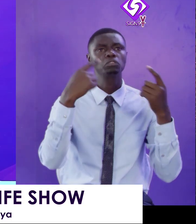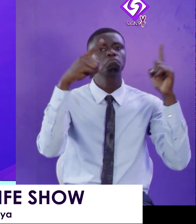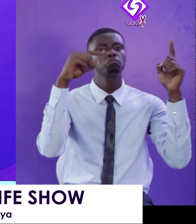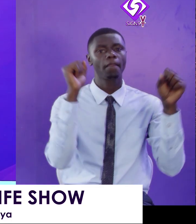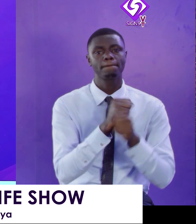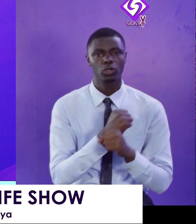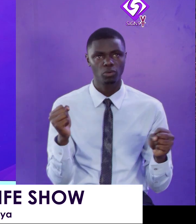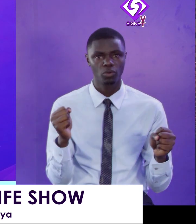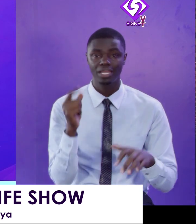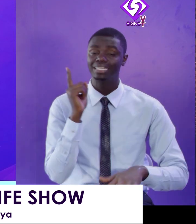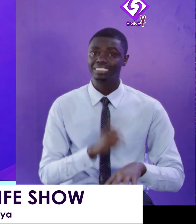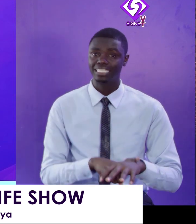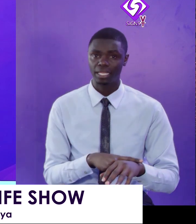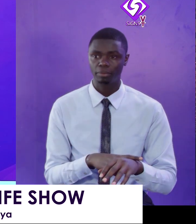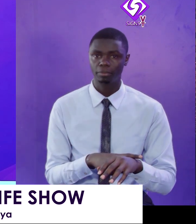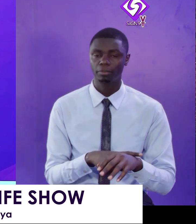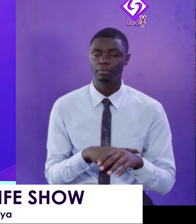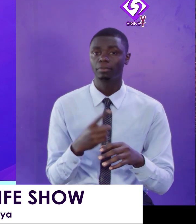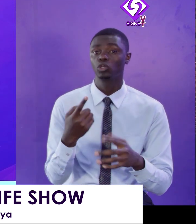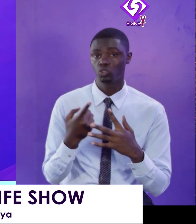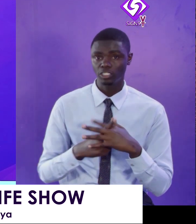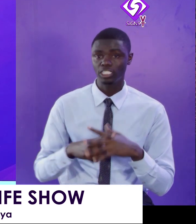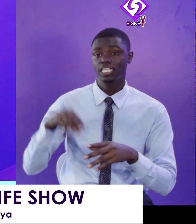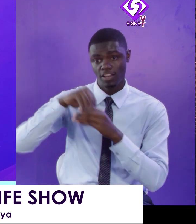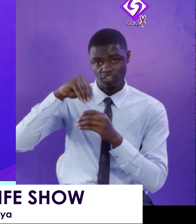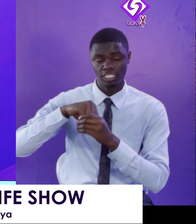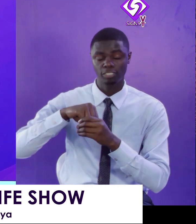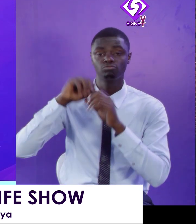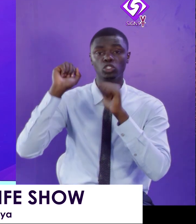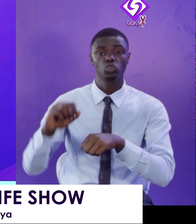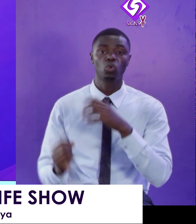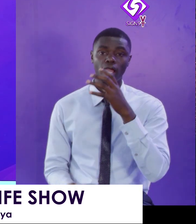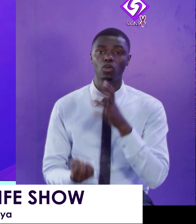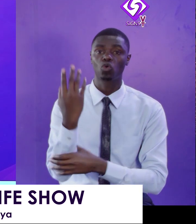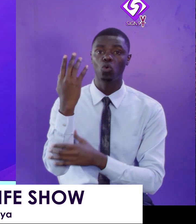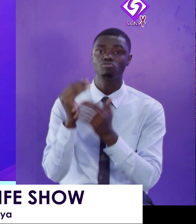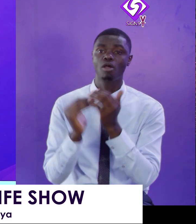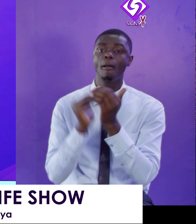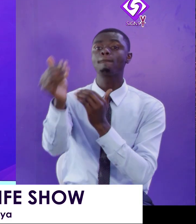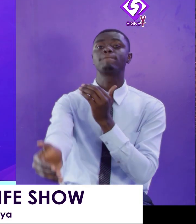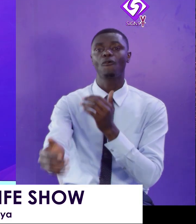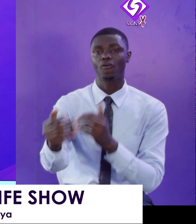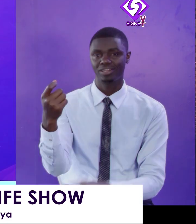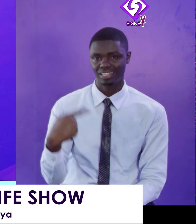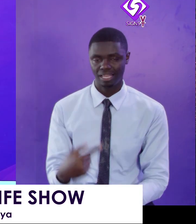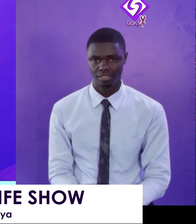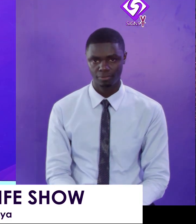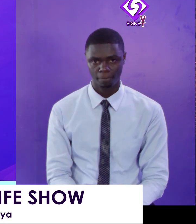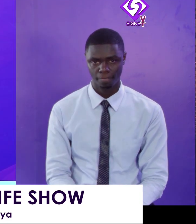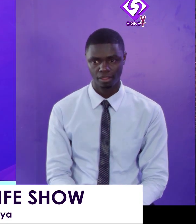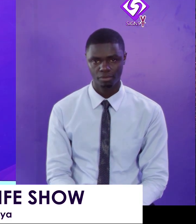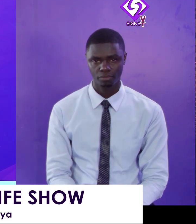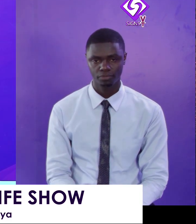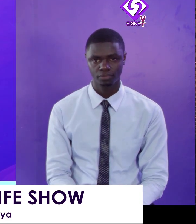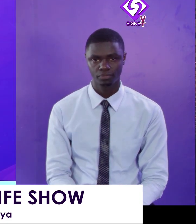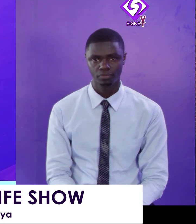is only when you get to the level of investment that you can grow beyond salary. When